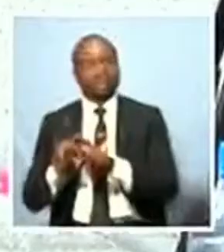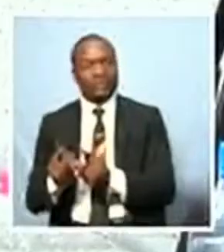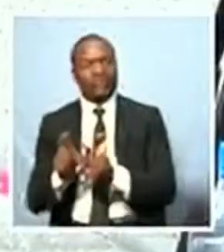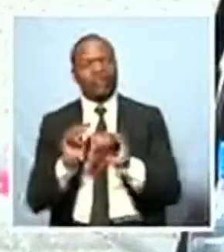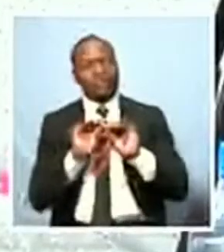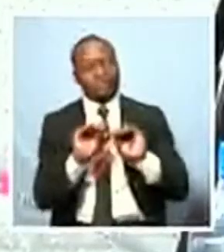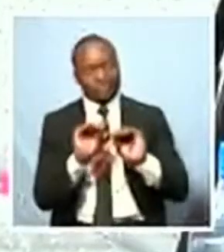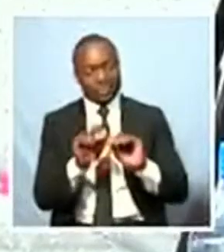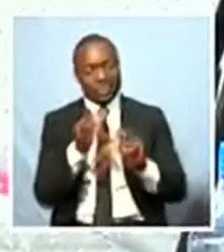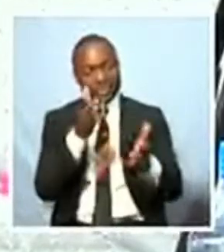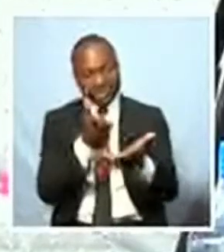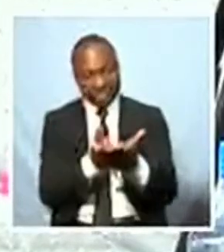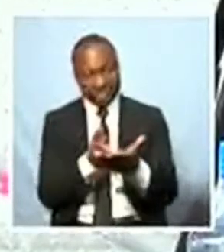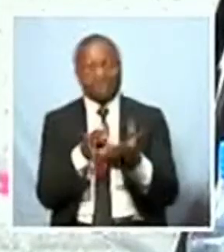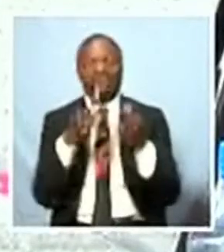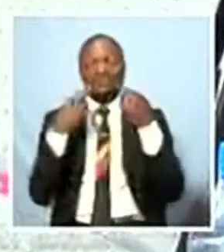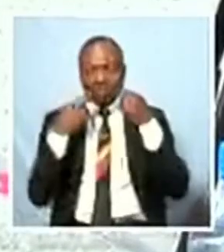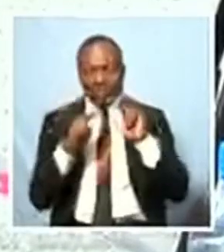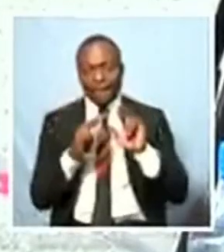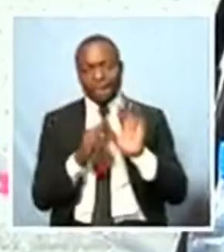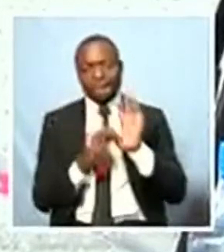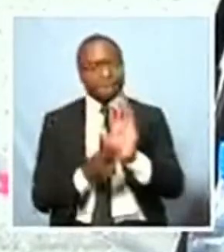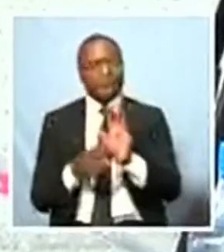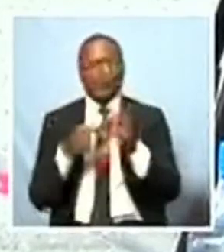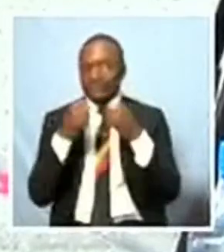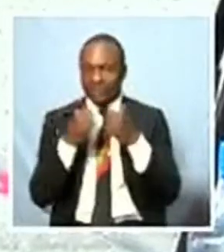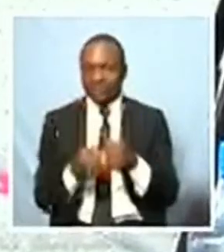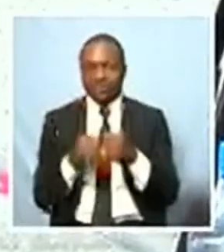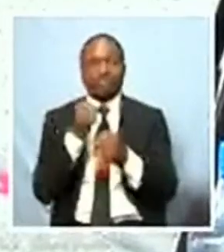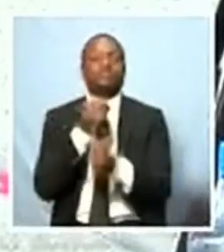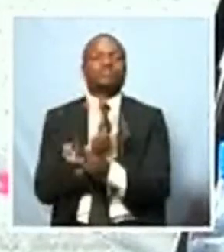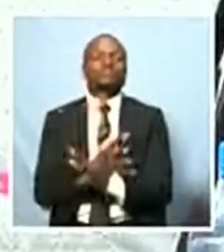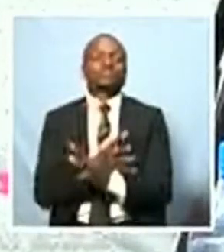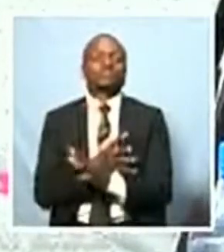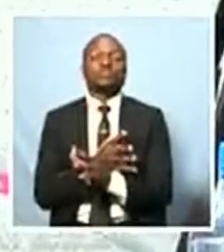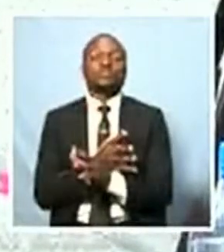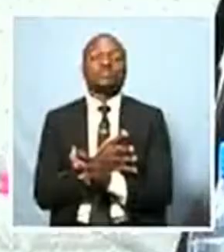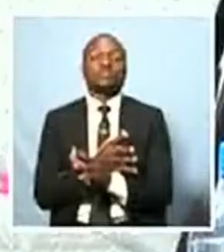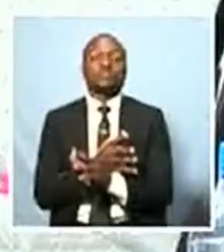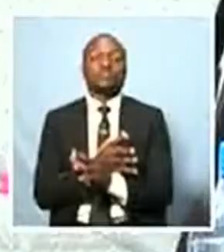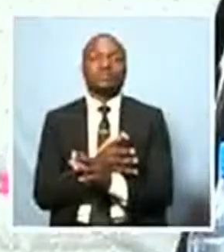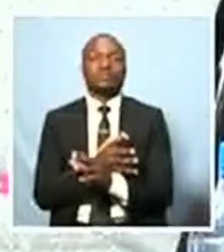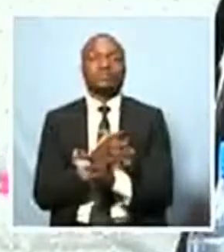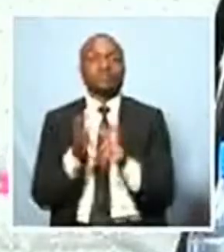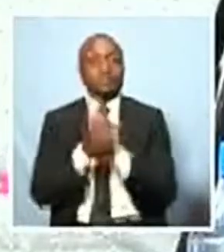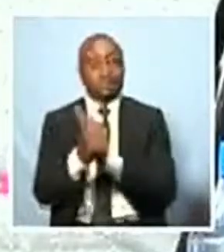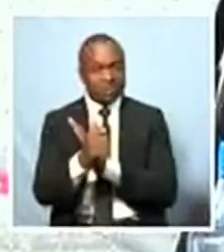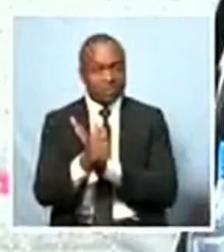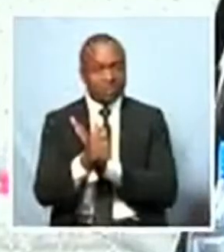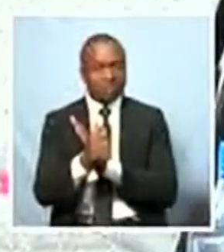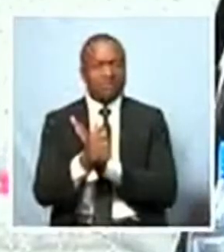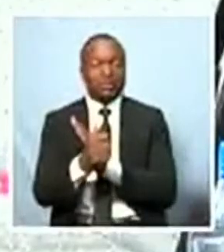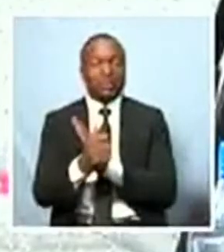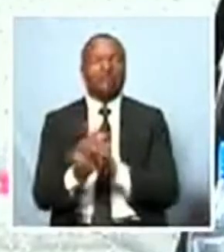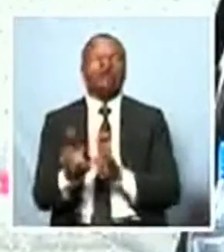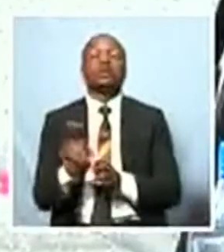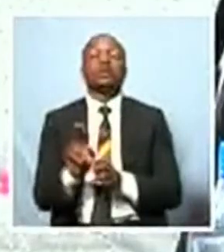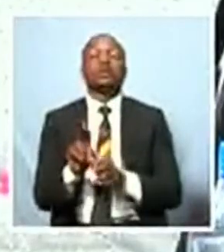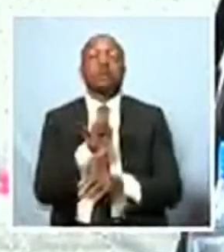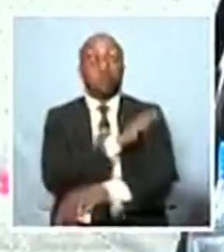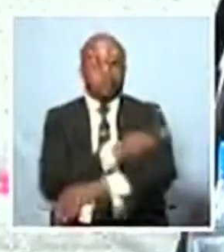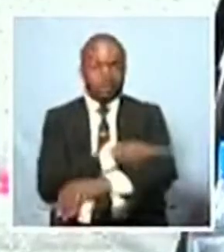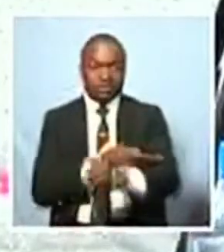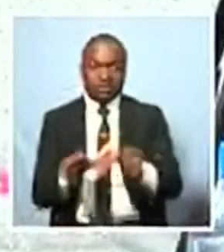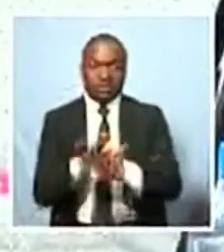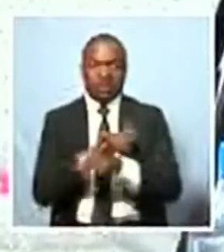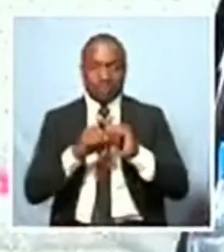Now, these results indicate strong readiness in both pedagogical skills and resourcefulness, though we still have